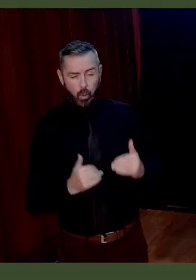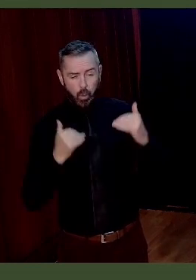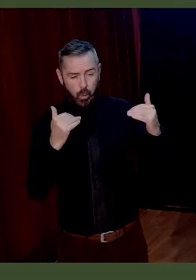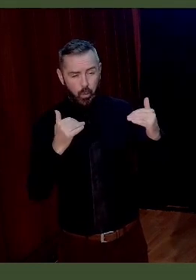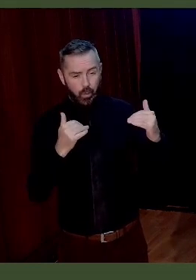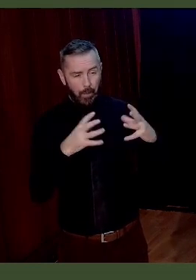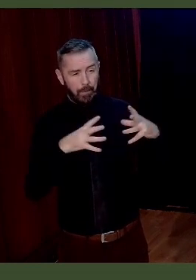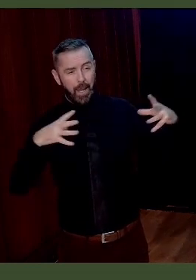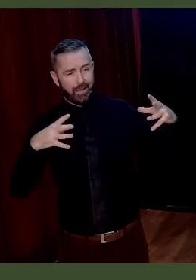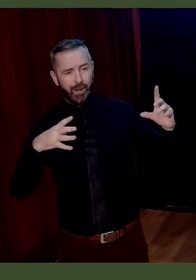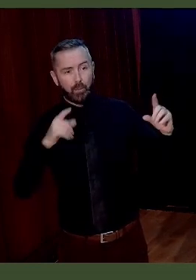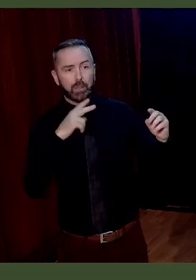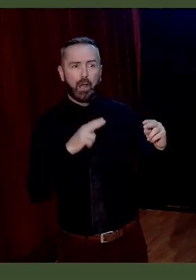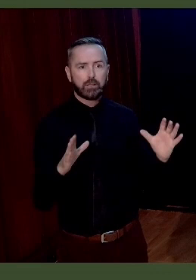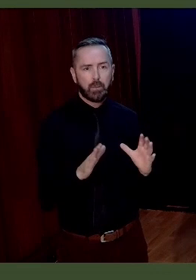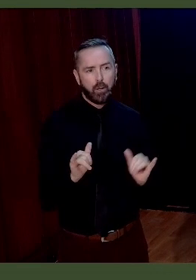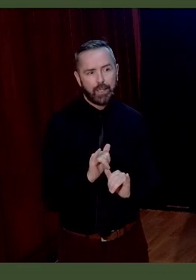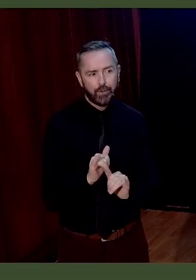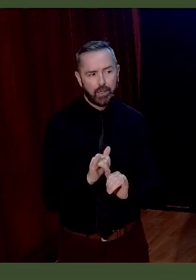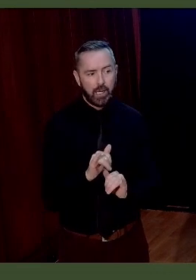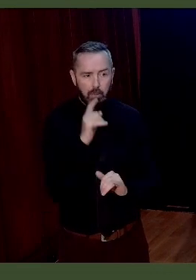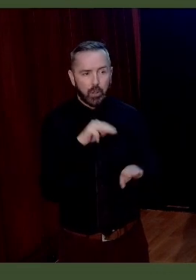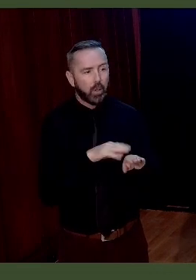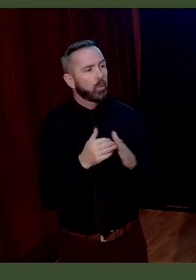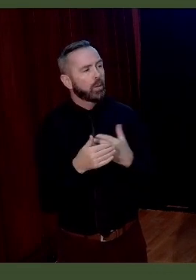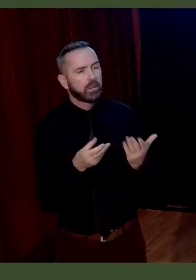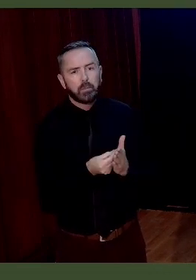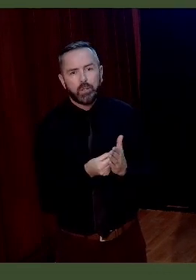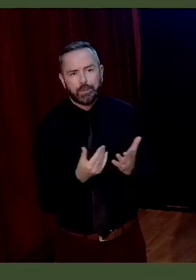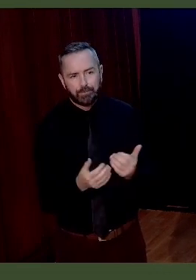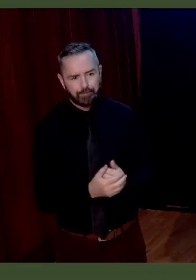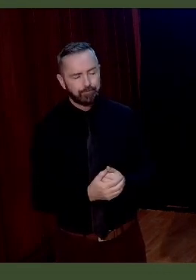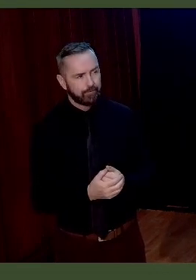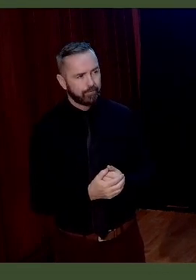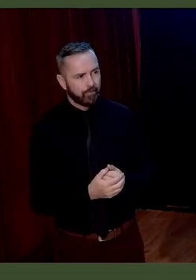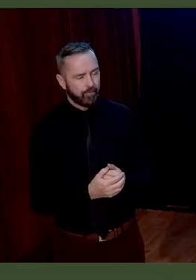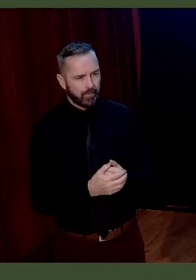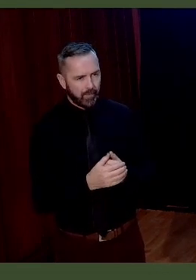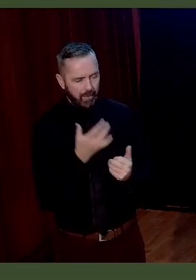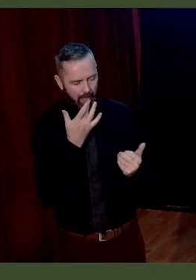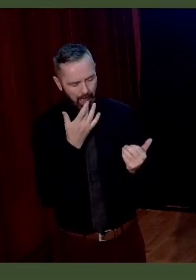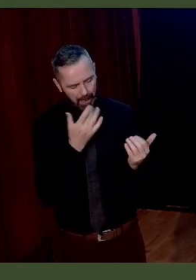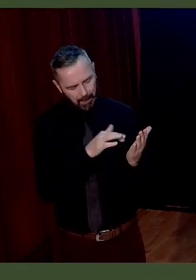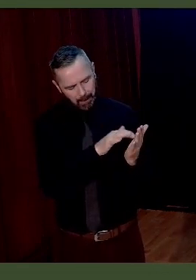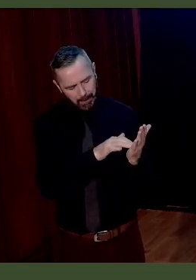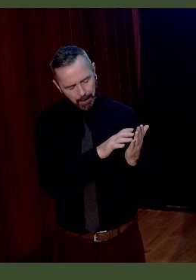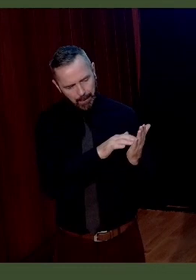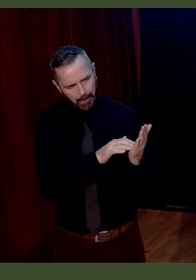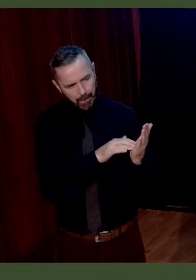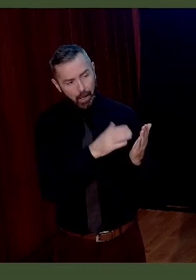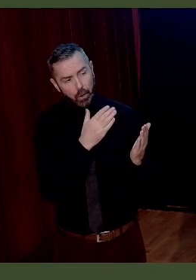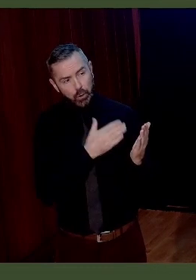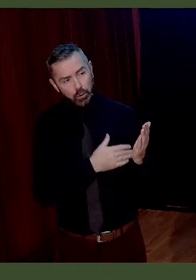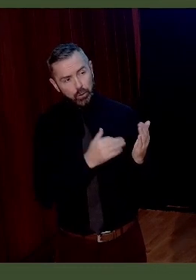either. Money was the problem. They did their sums, and just to house the people